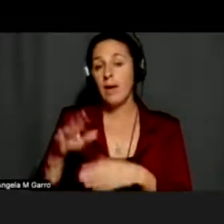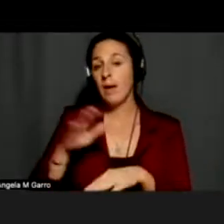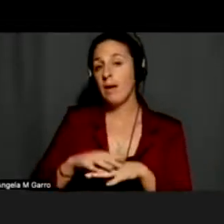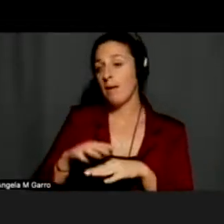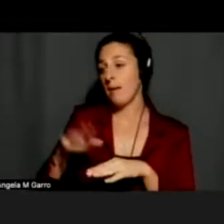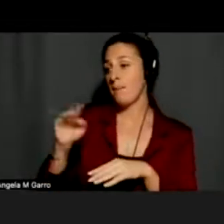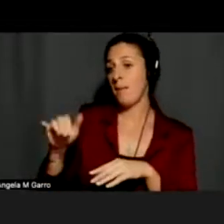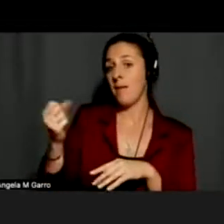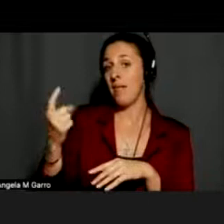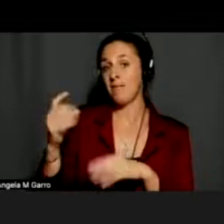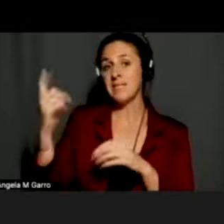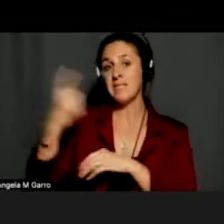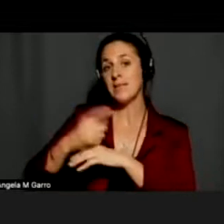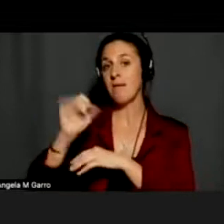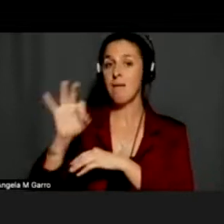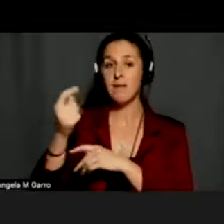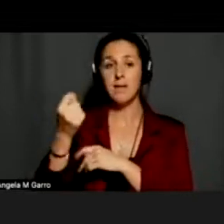and